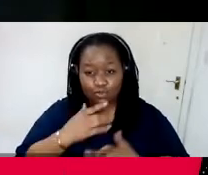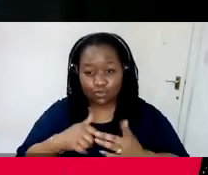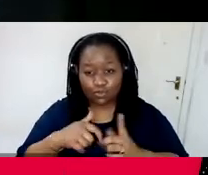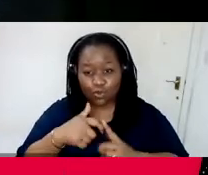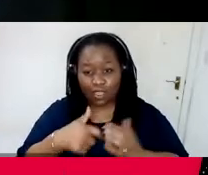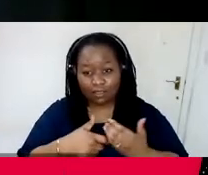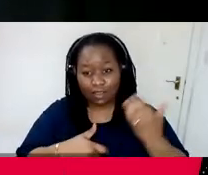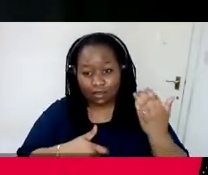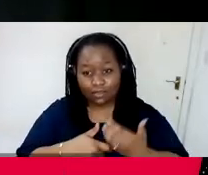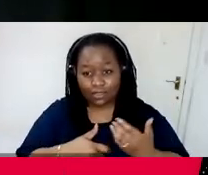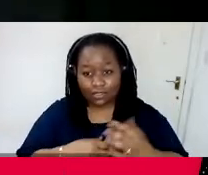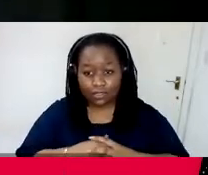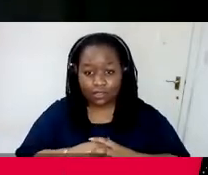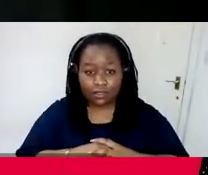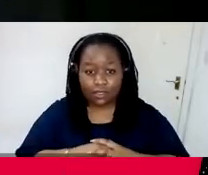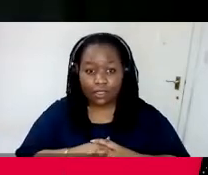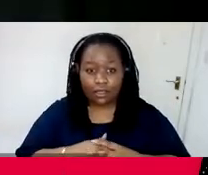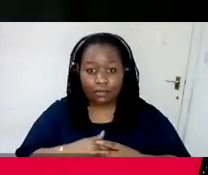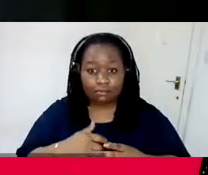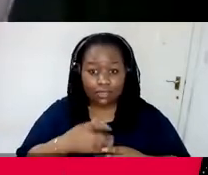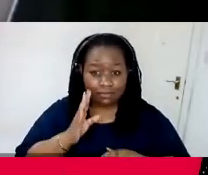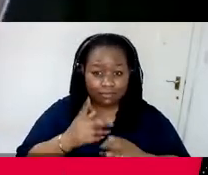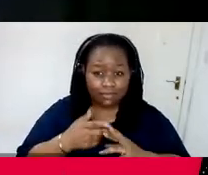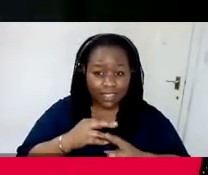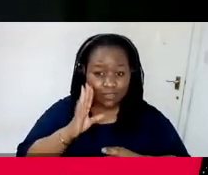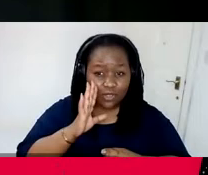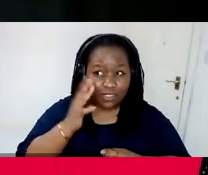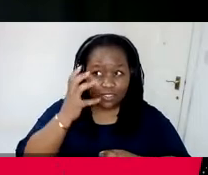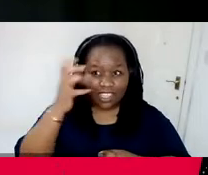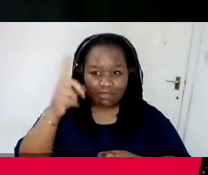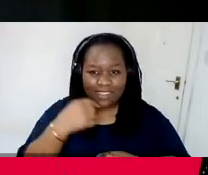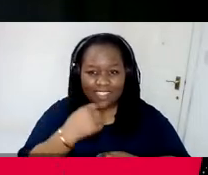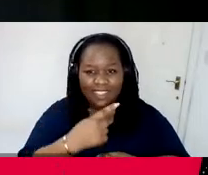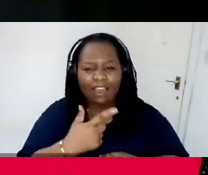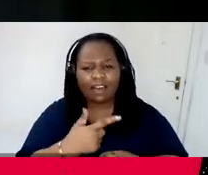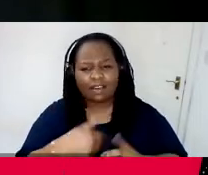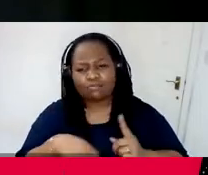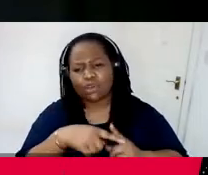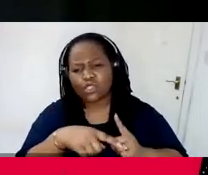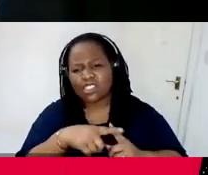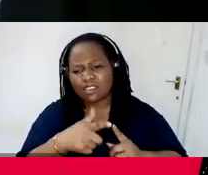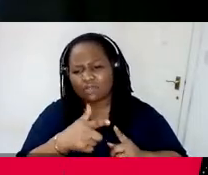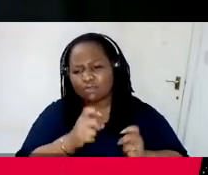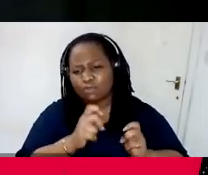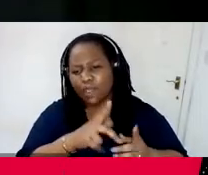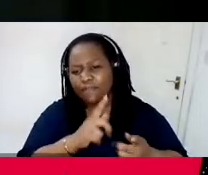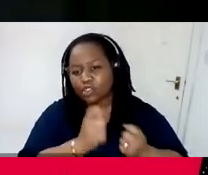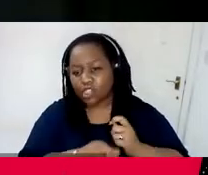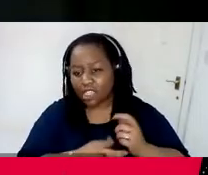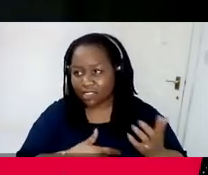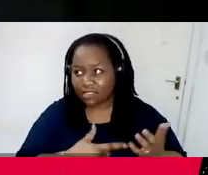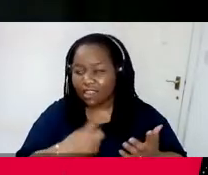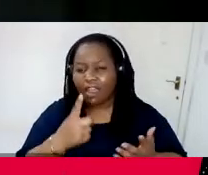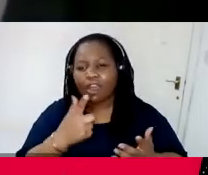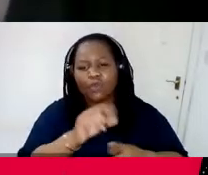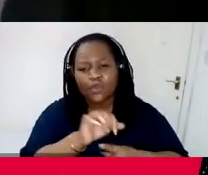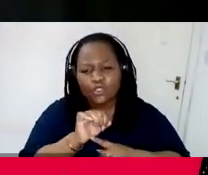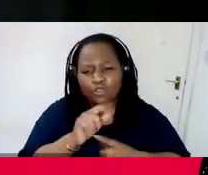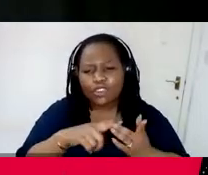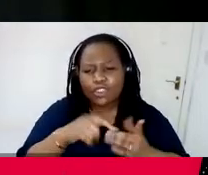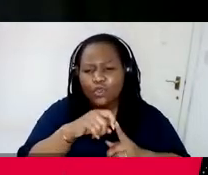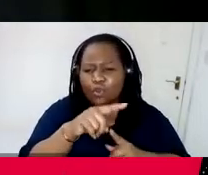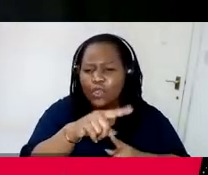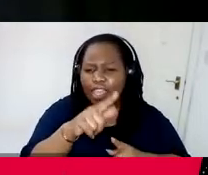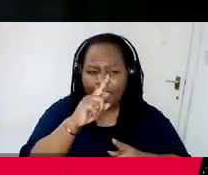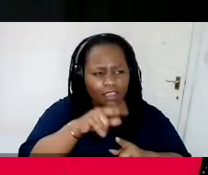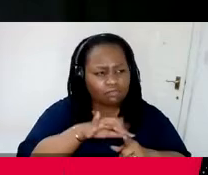But in fact, if you listen to the government, it sounds as if these weapons could even be a positive source of change. Somehow they're securing the UK's influence around